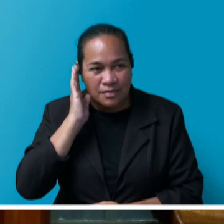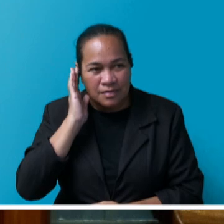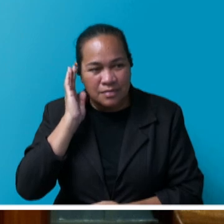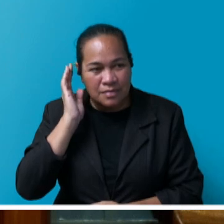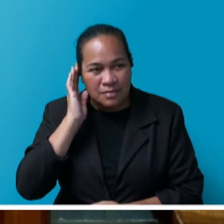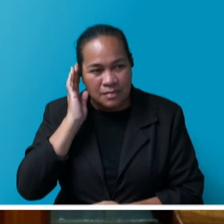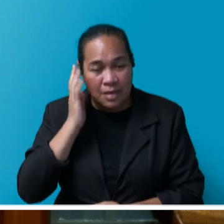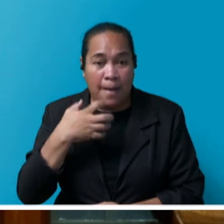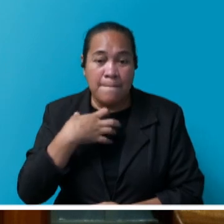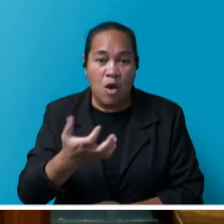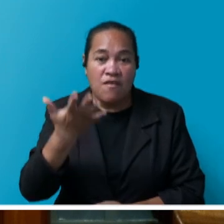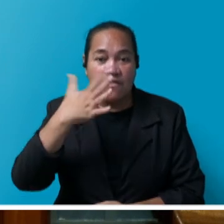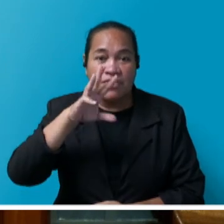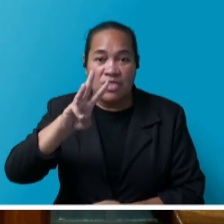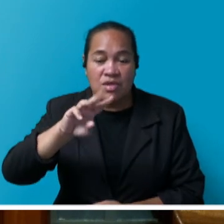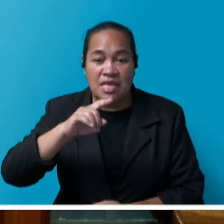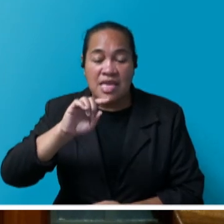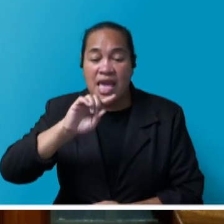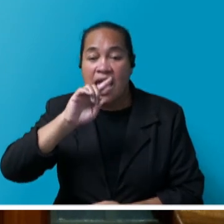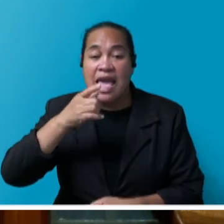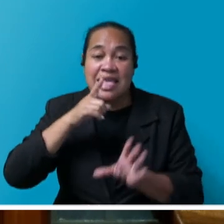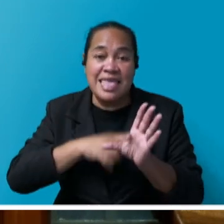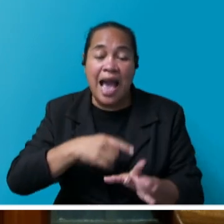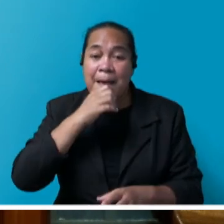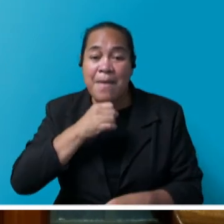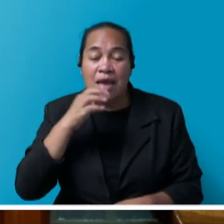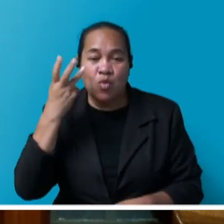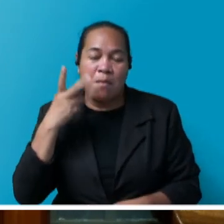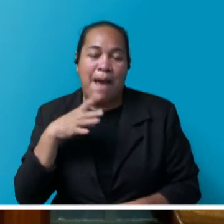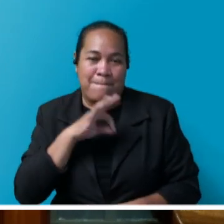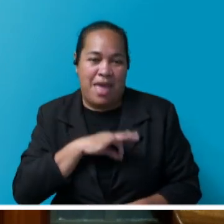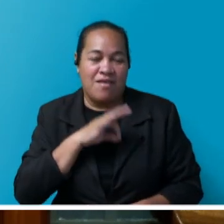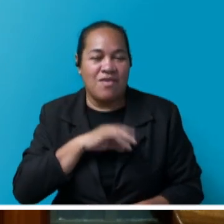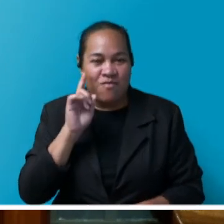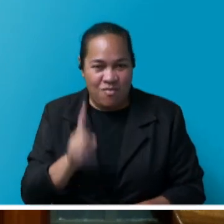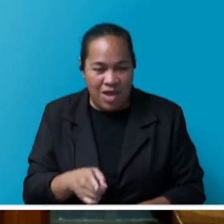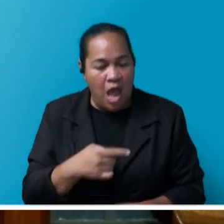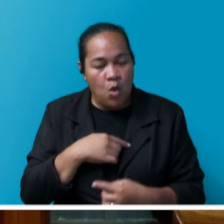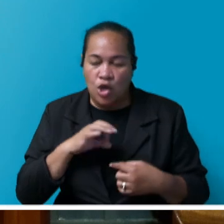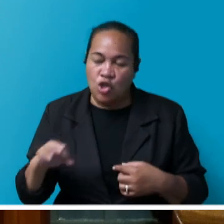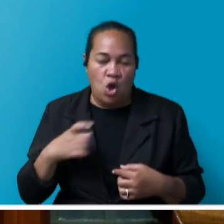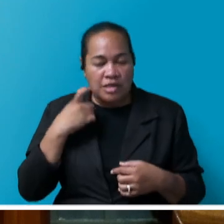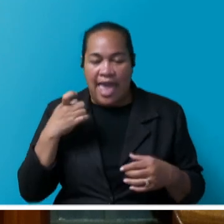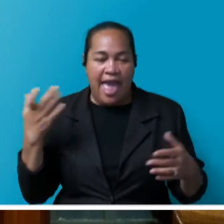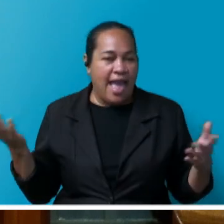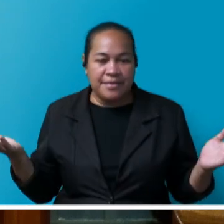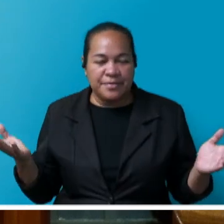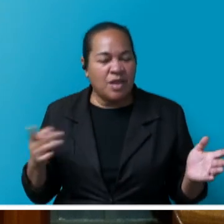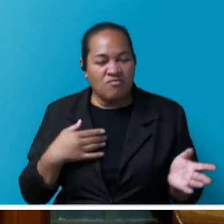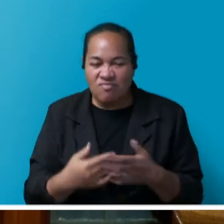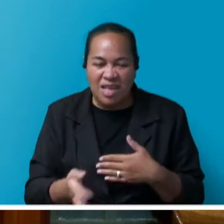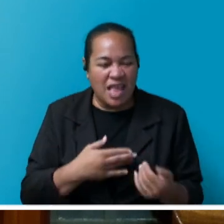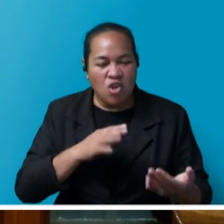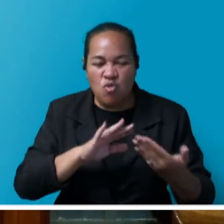More than 53,000 young men and women benefited from that. We don't care what community you belong to,